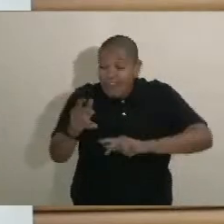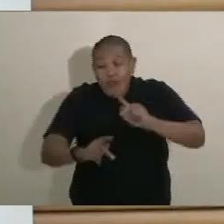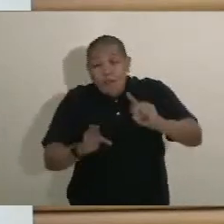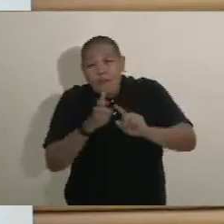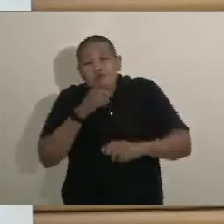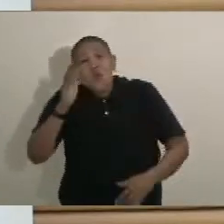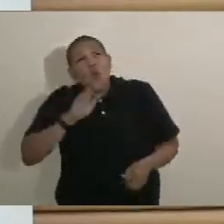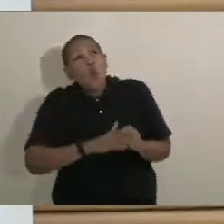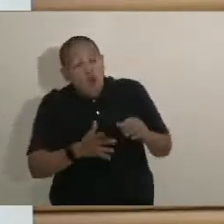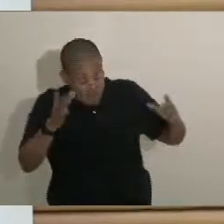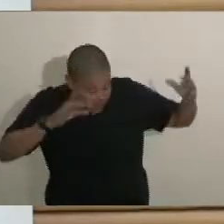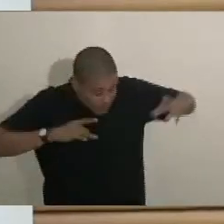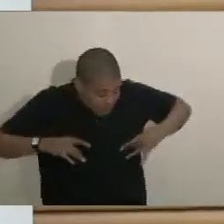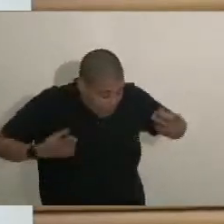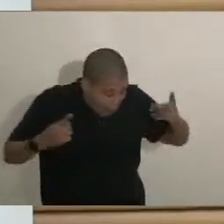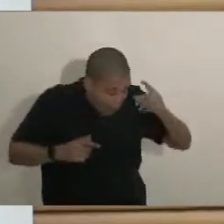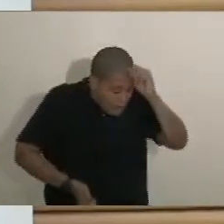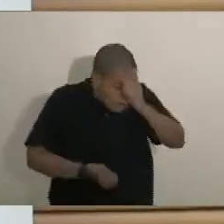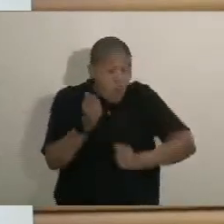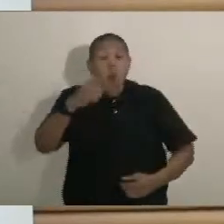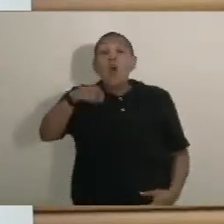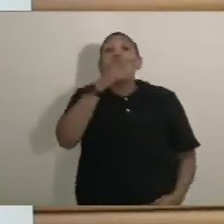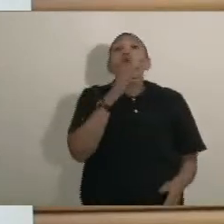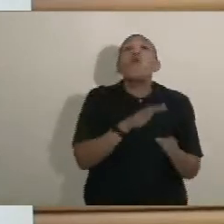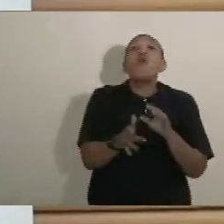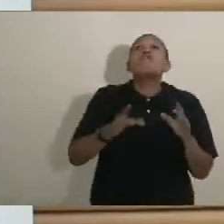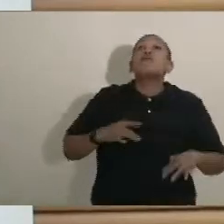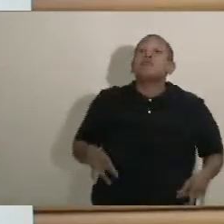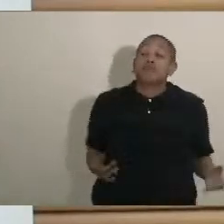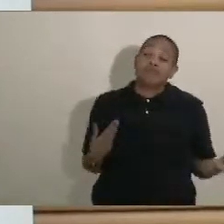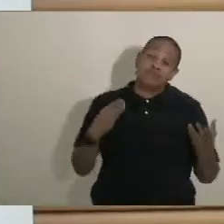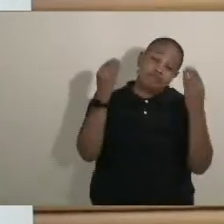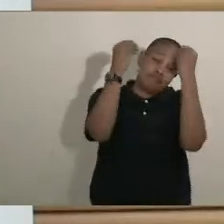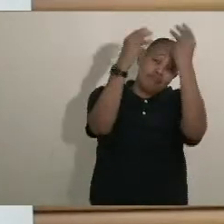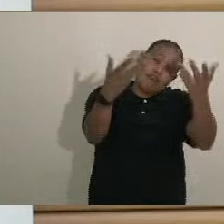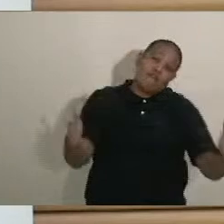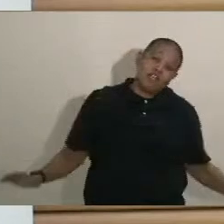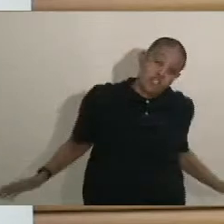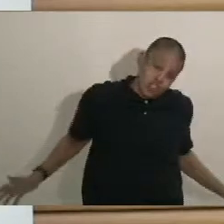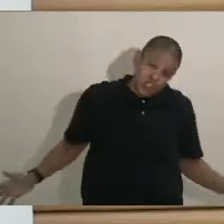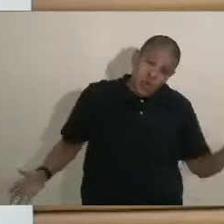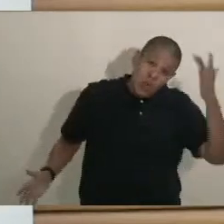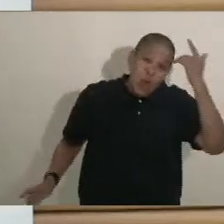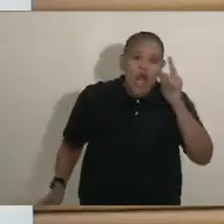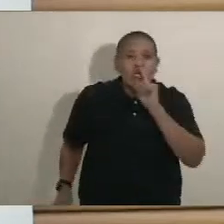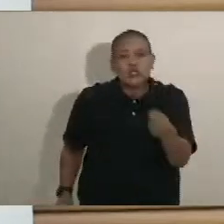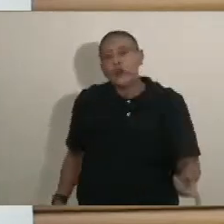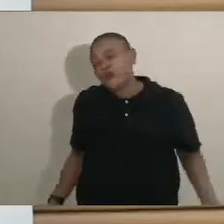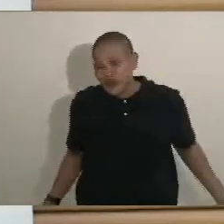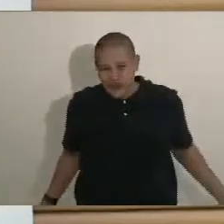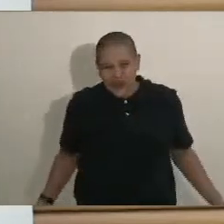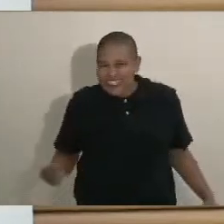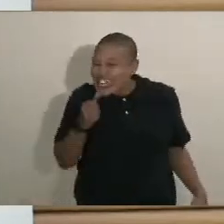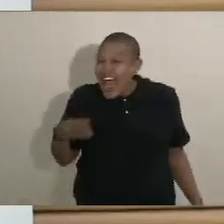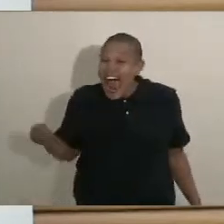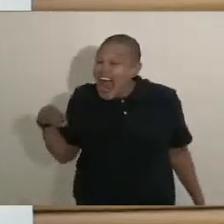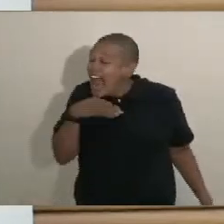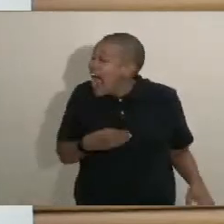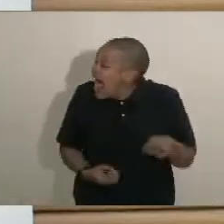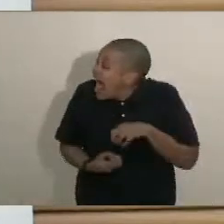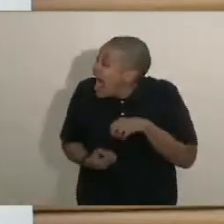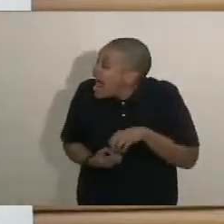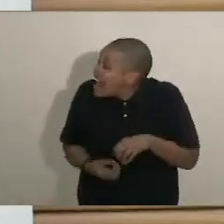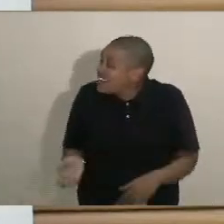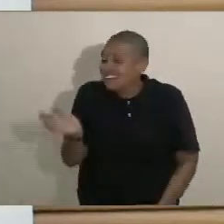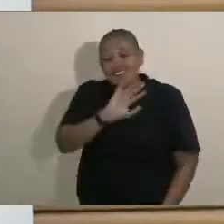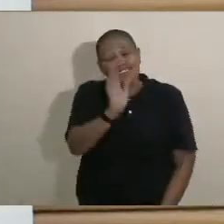had COVID. The majority of those persons, as I like to say, because it is a truism, the extent to